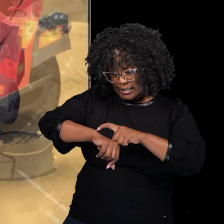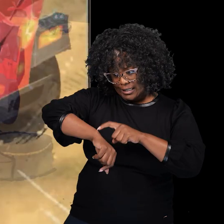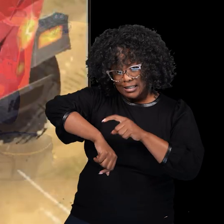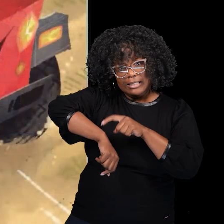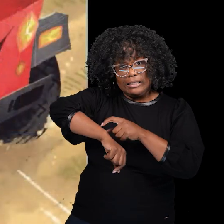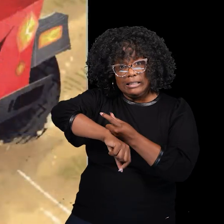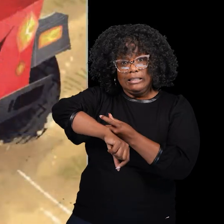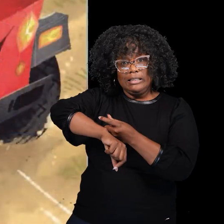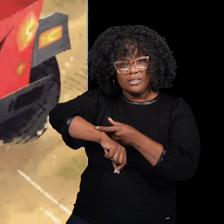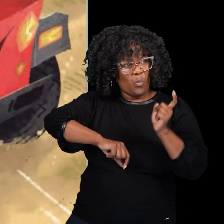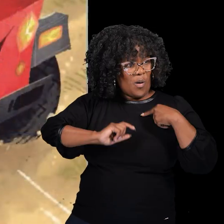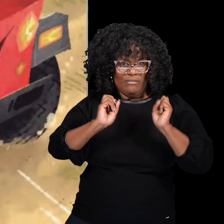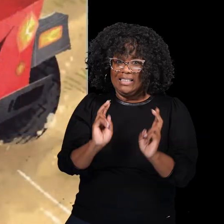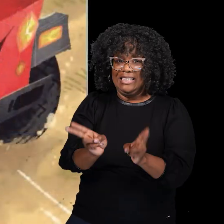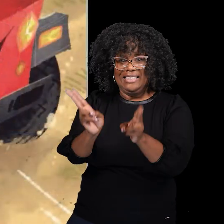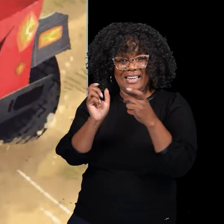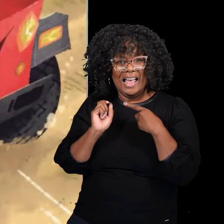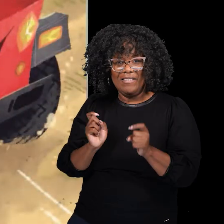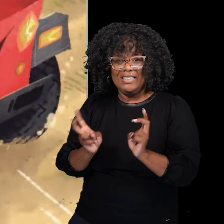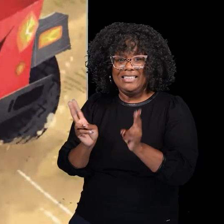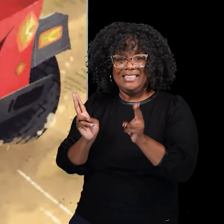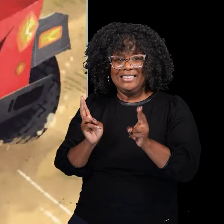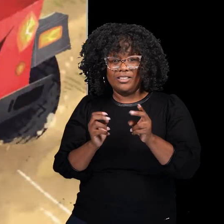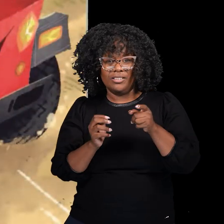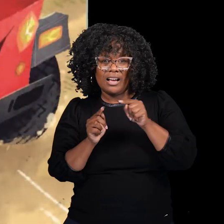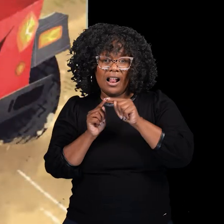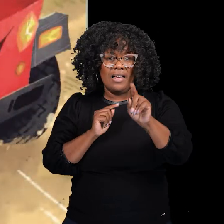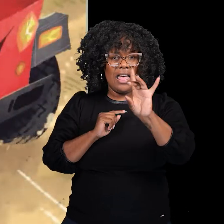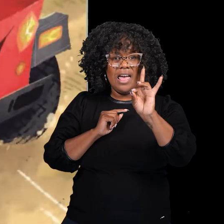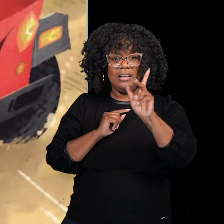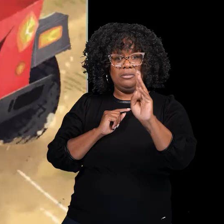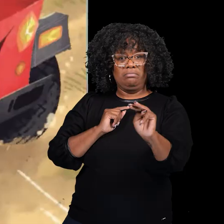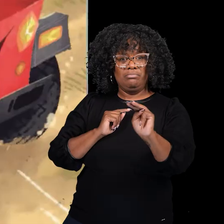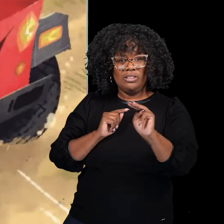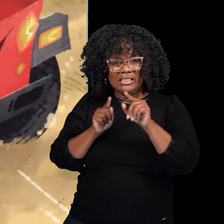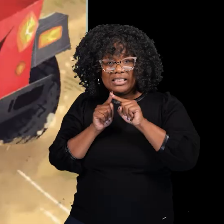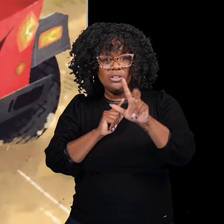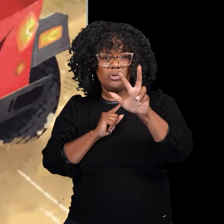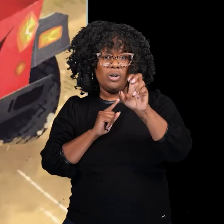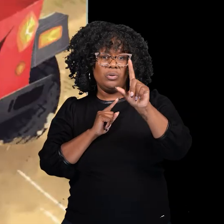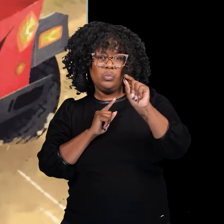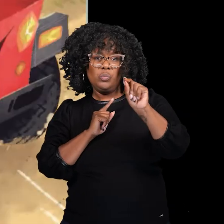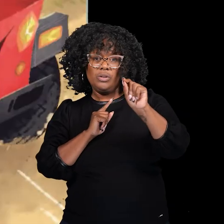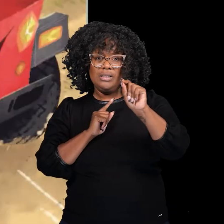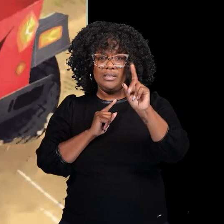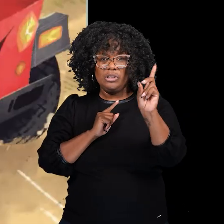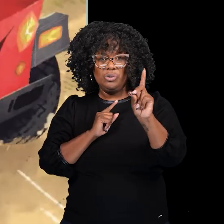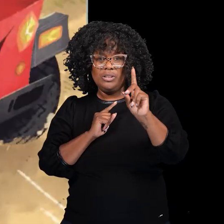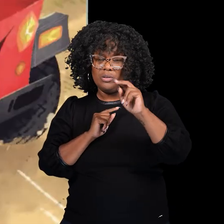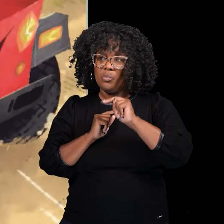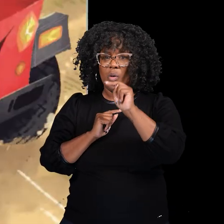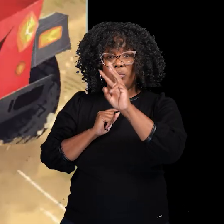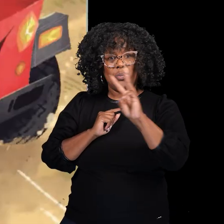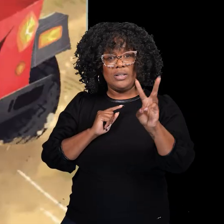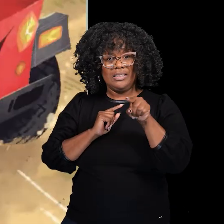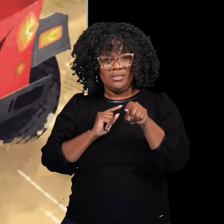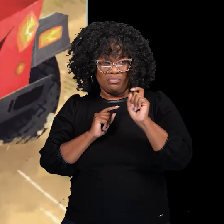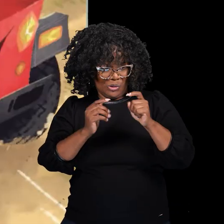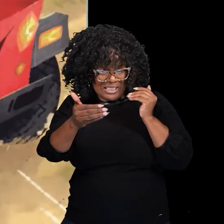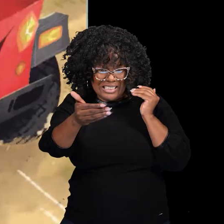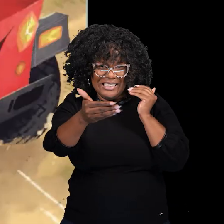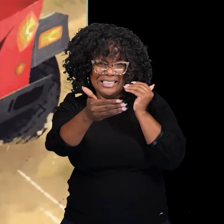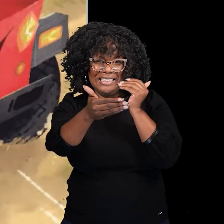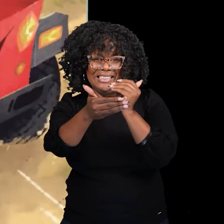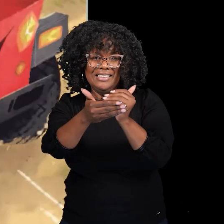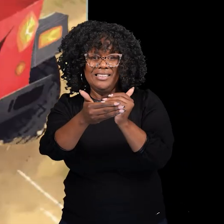Scout checks her watch. We have to hustle. Drive for 8 kilometers heading 320 degrees northwest. That